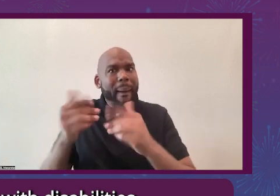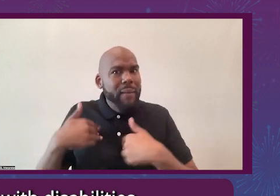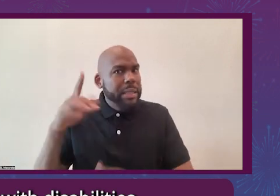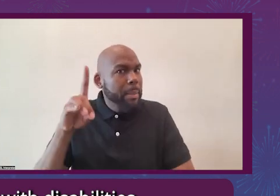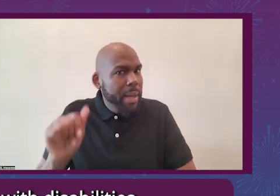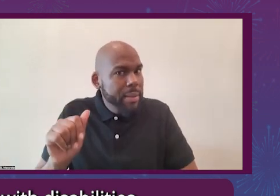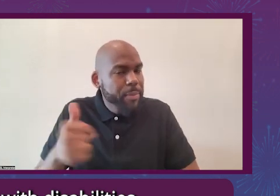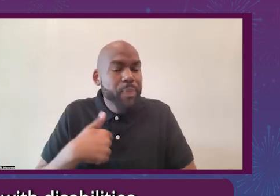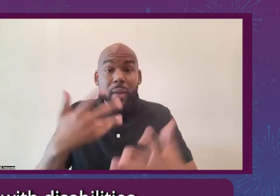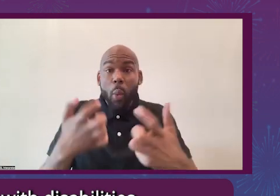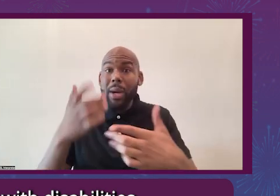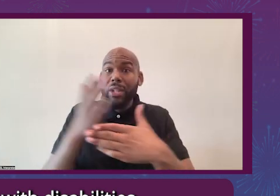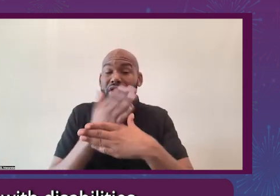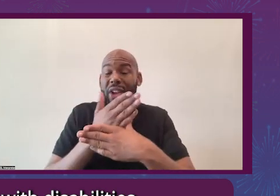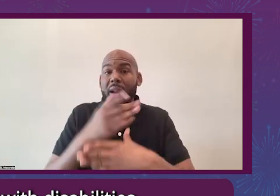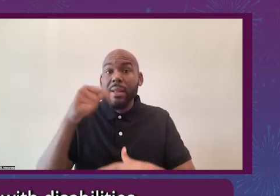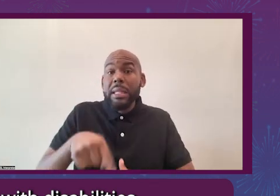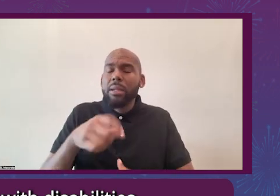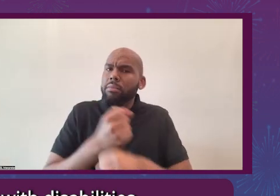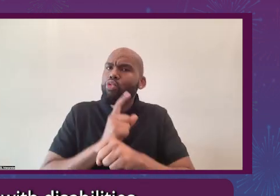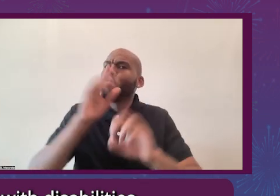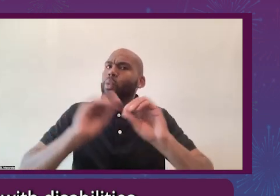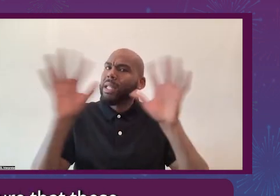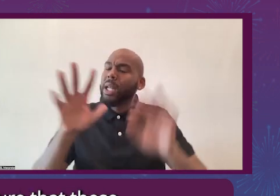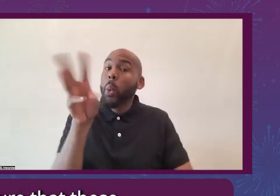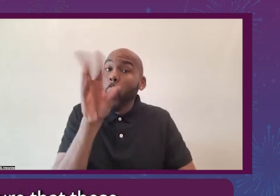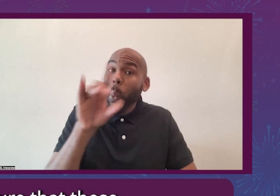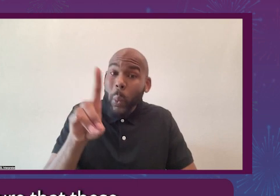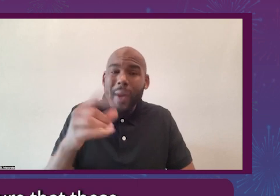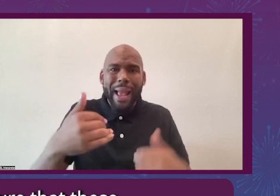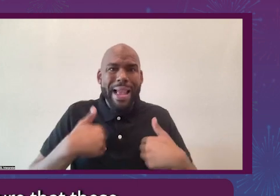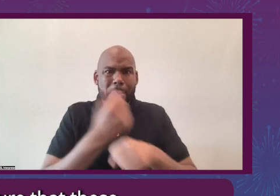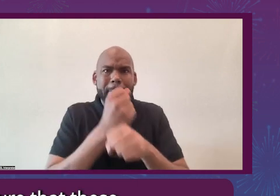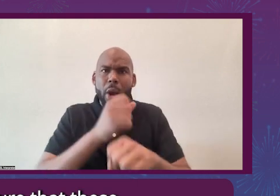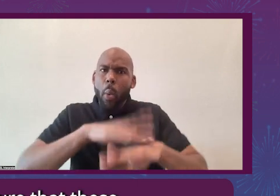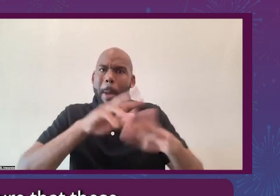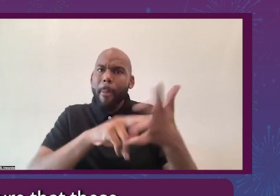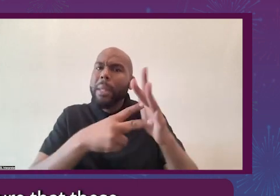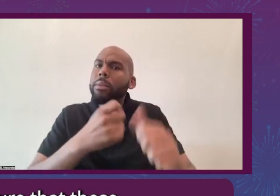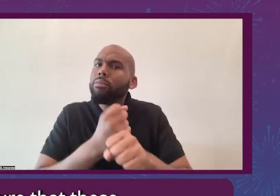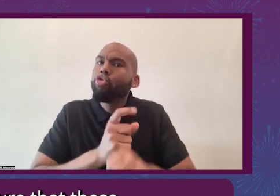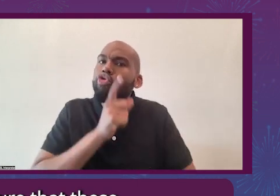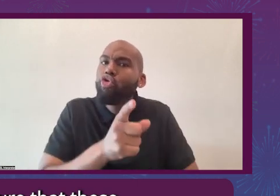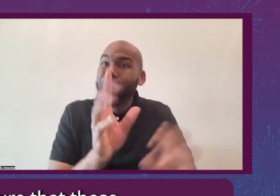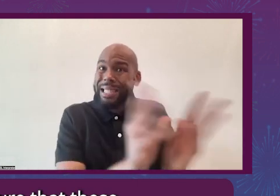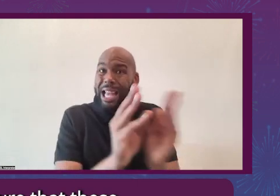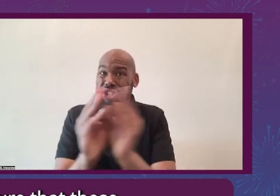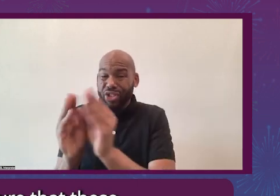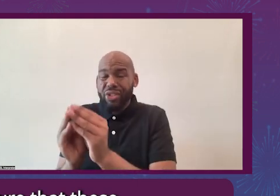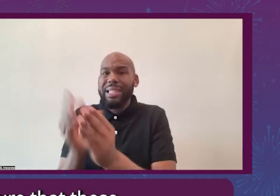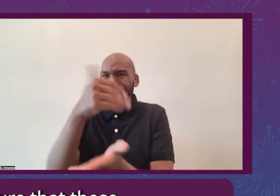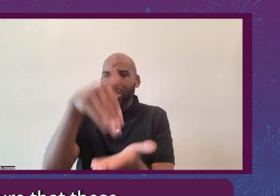were people with disabilities. I wanted to share this so it is clear that WID has made it a point to ensure that